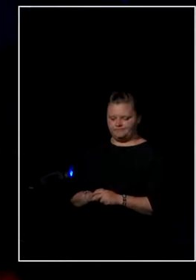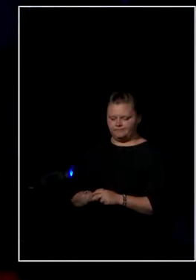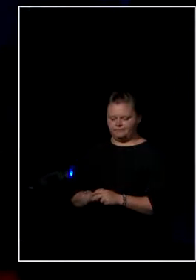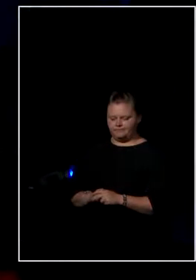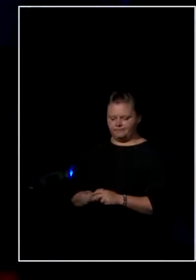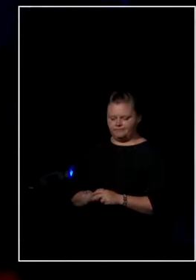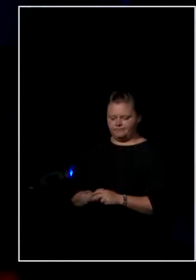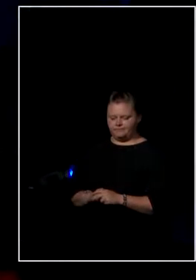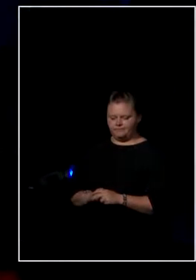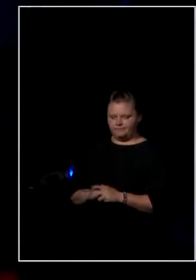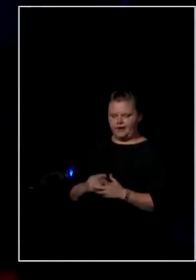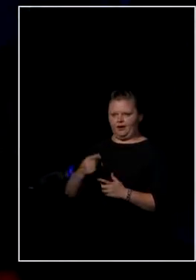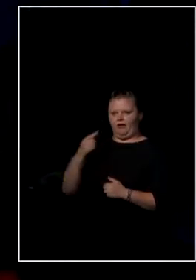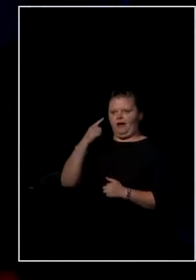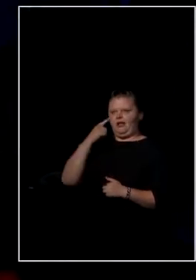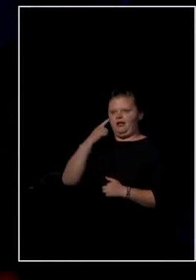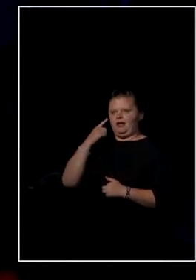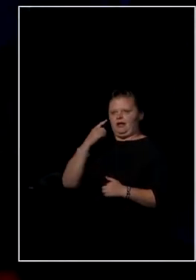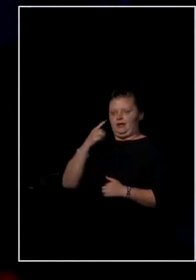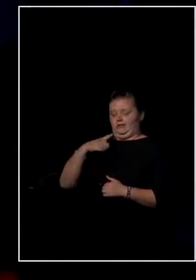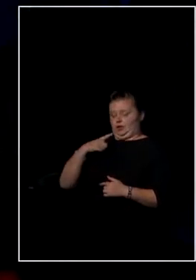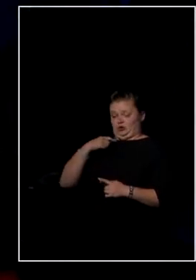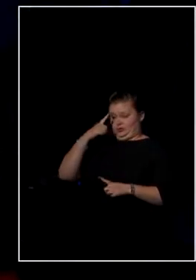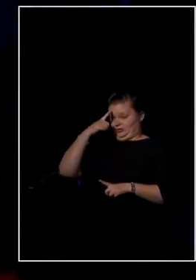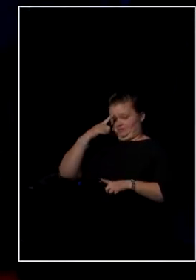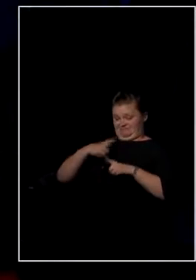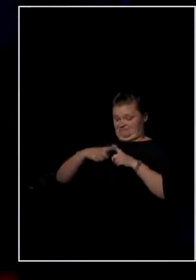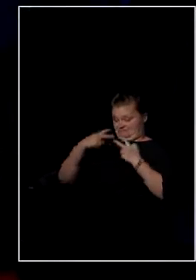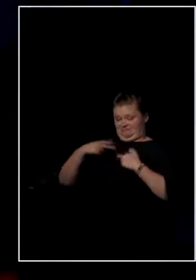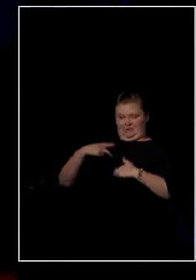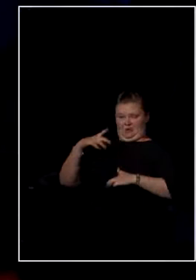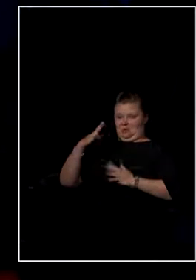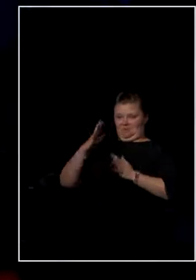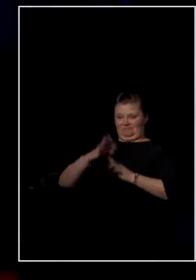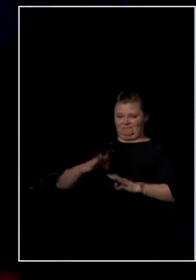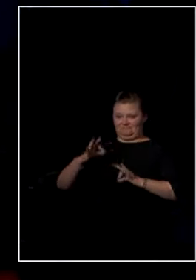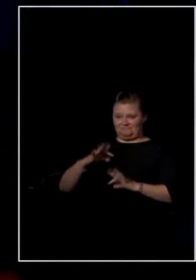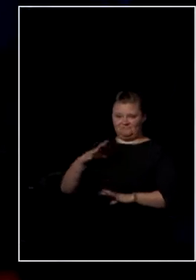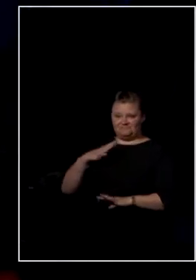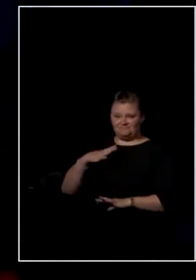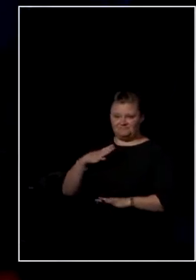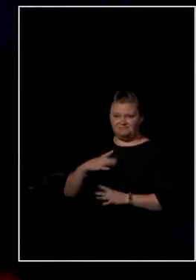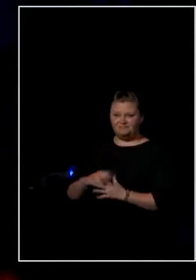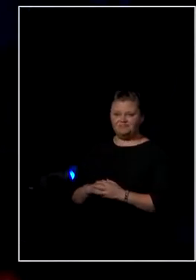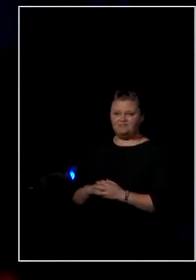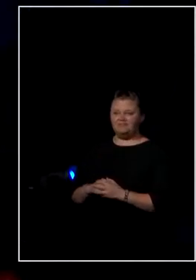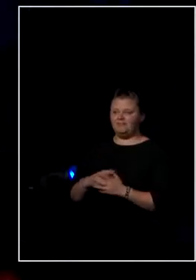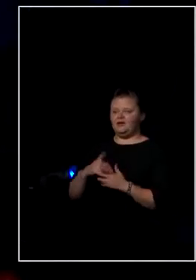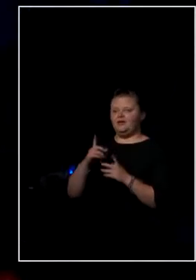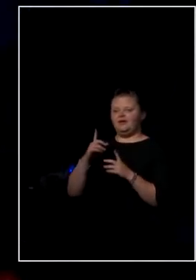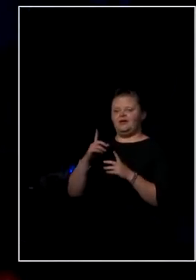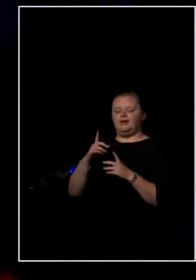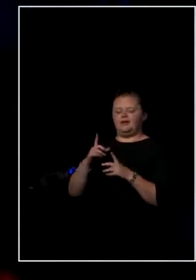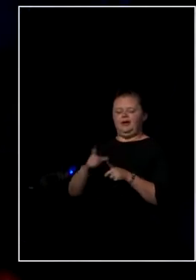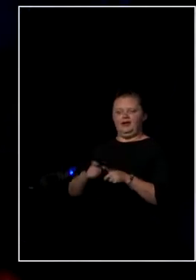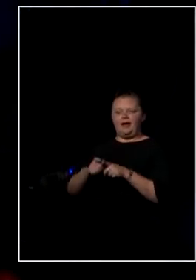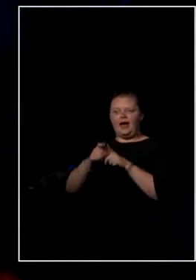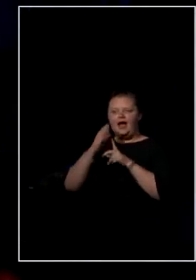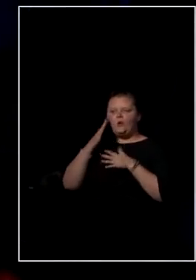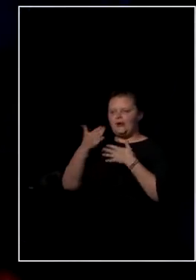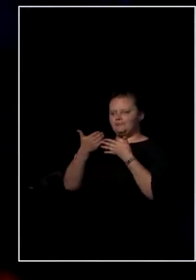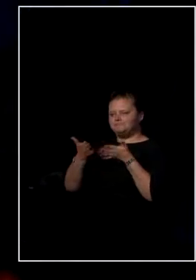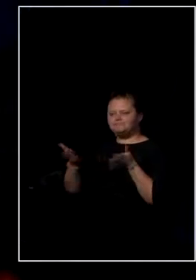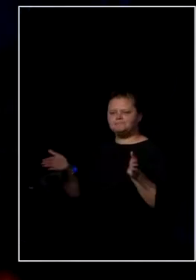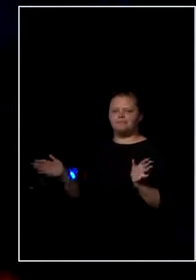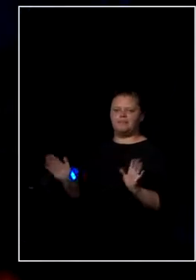find not looking sick a problem for some really obvious reasons. It's hard when I am in public